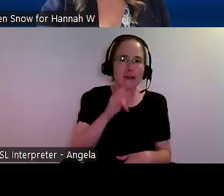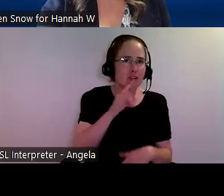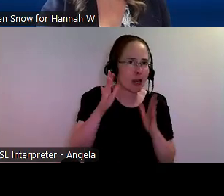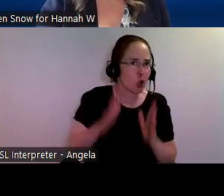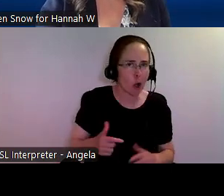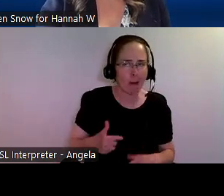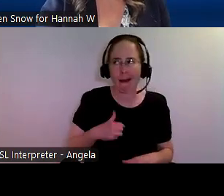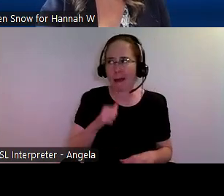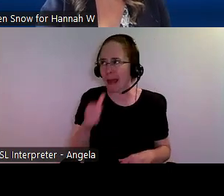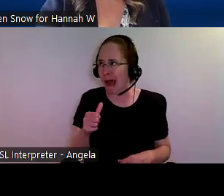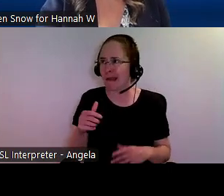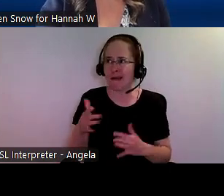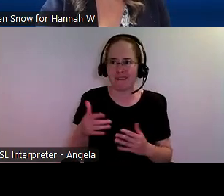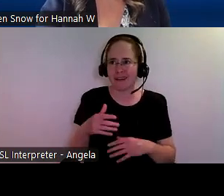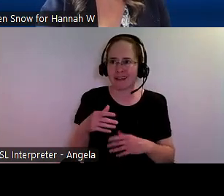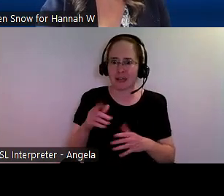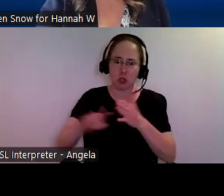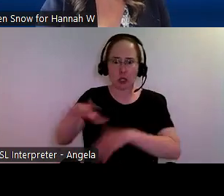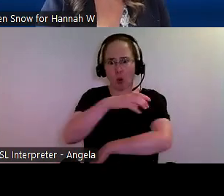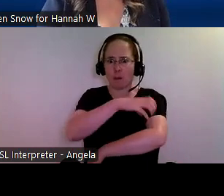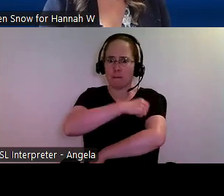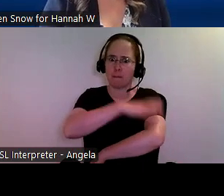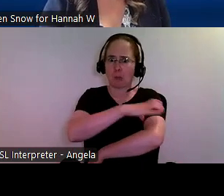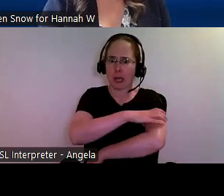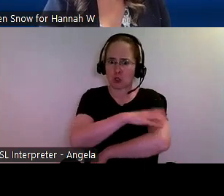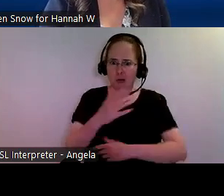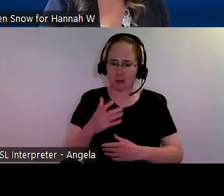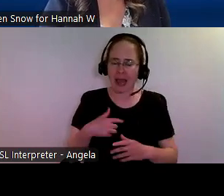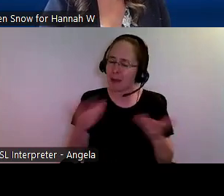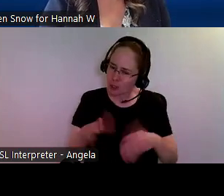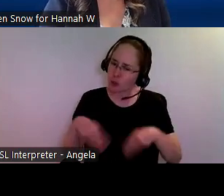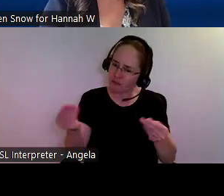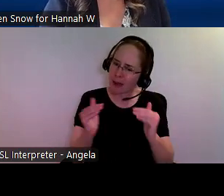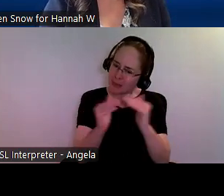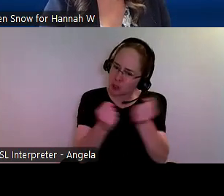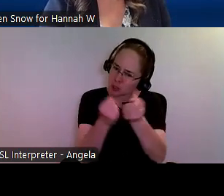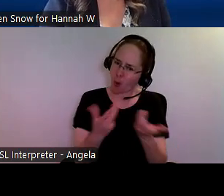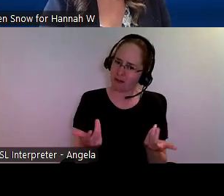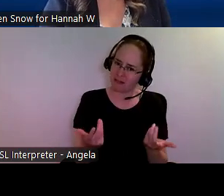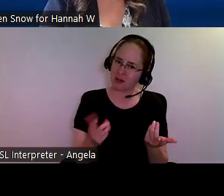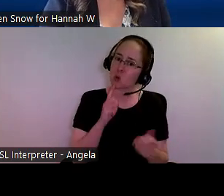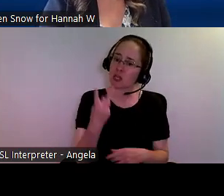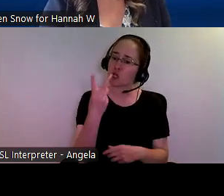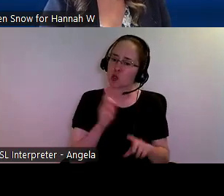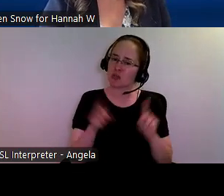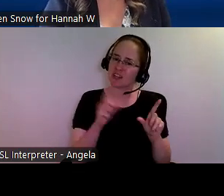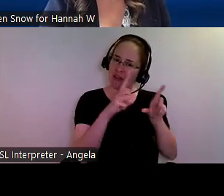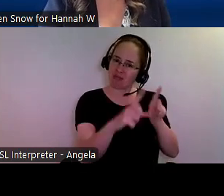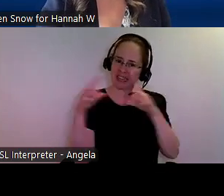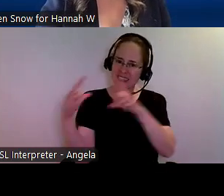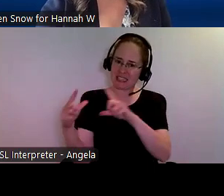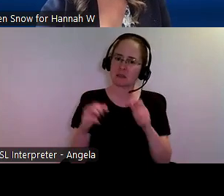not here to, take blood pressure. I'm here to be a peer support provider. So like there's two different lenses that